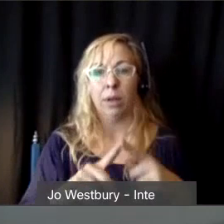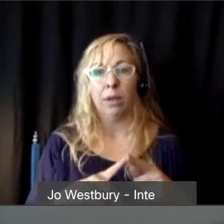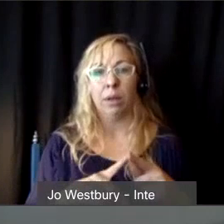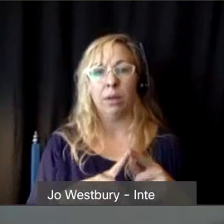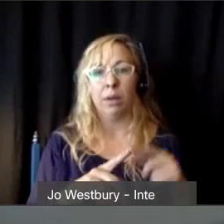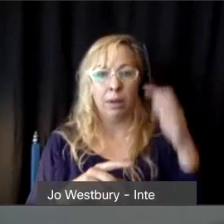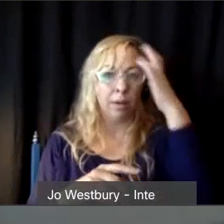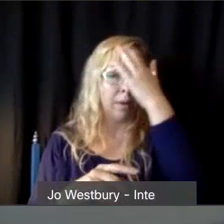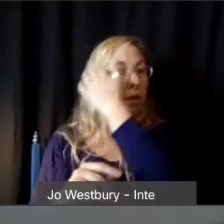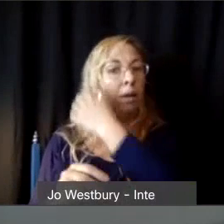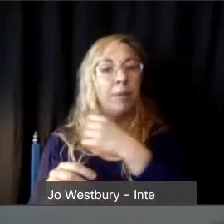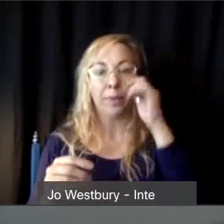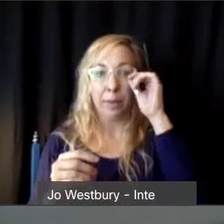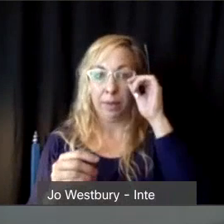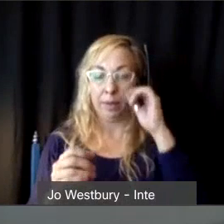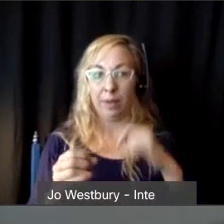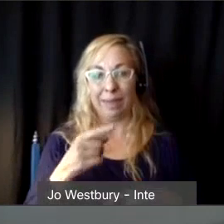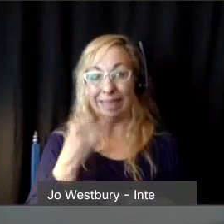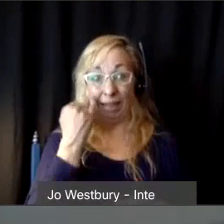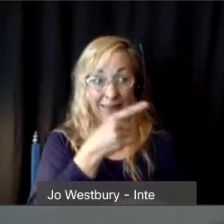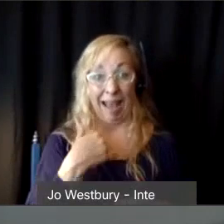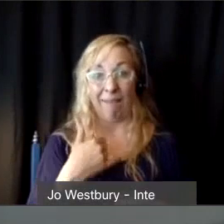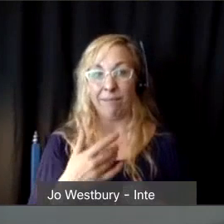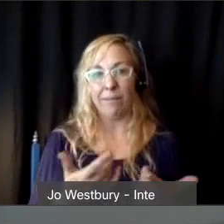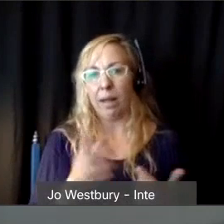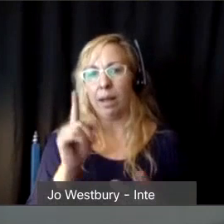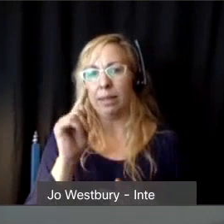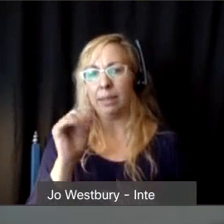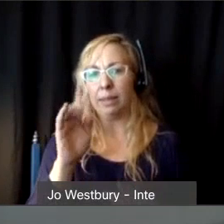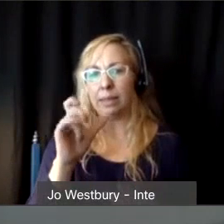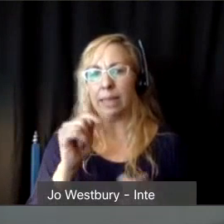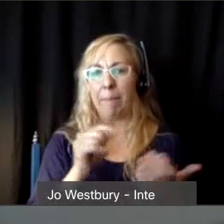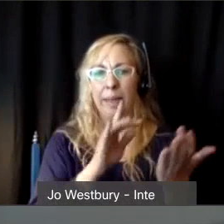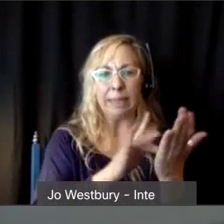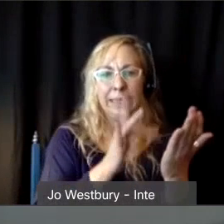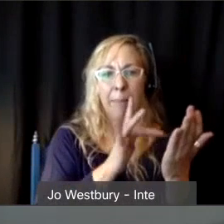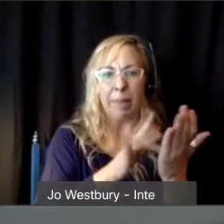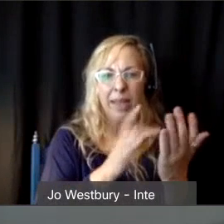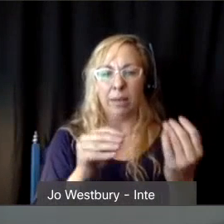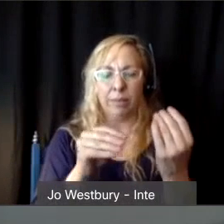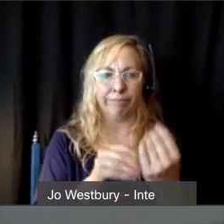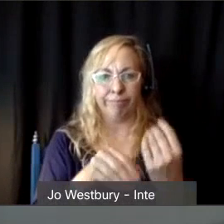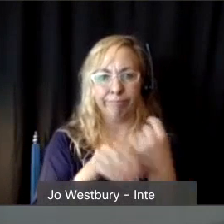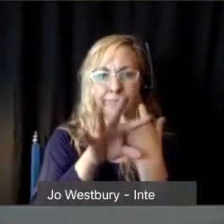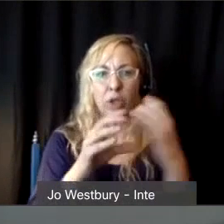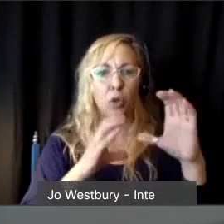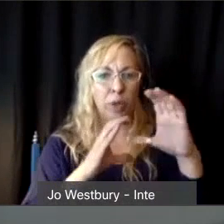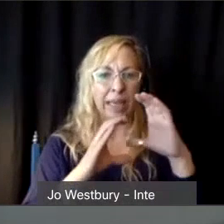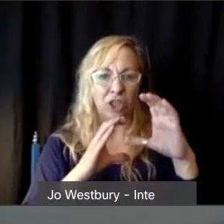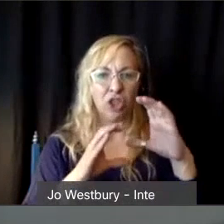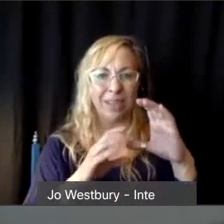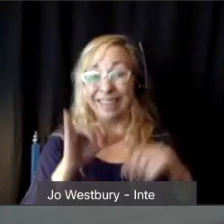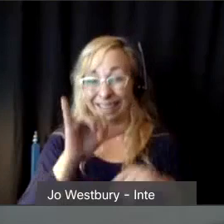person has a tablet, they could communicate with you through the tablet. And so, but that is